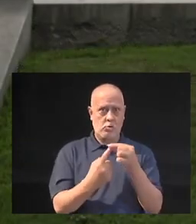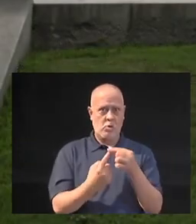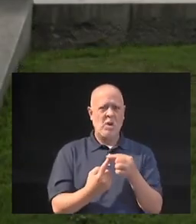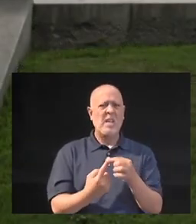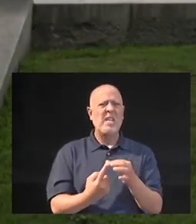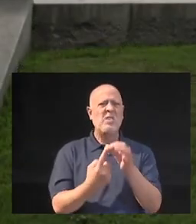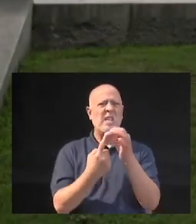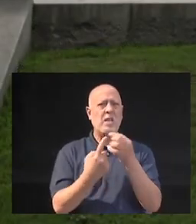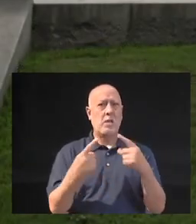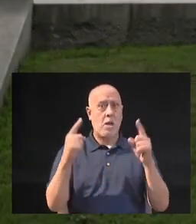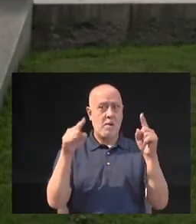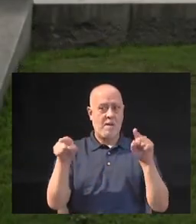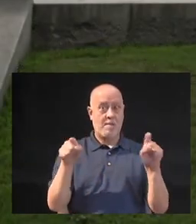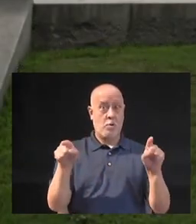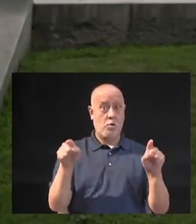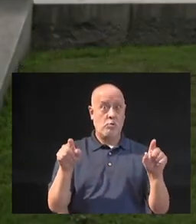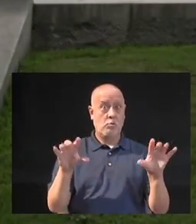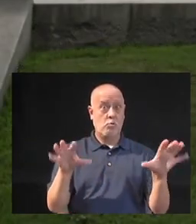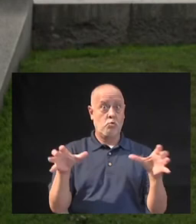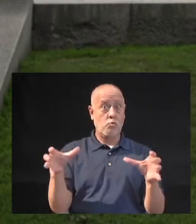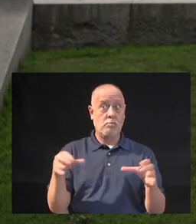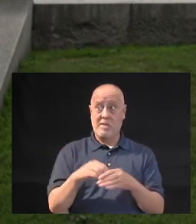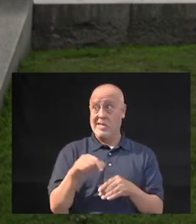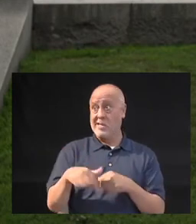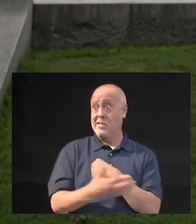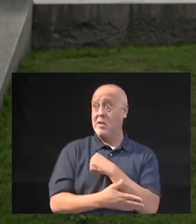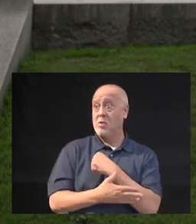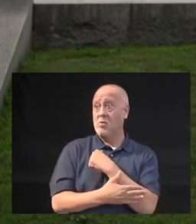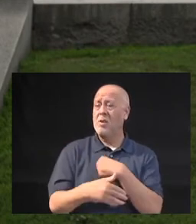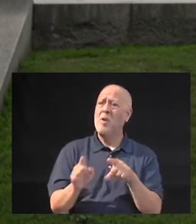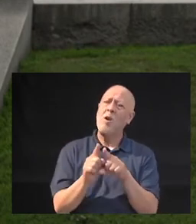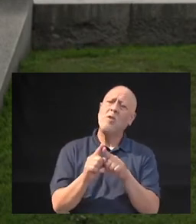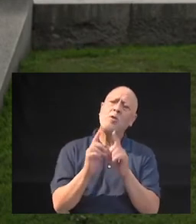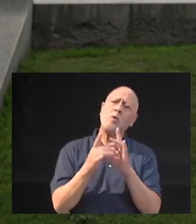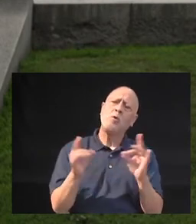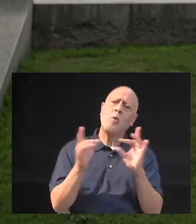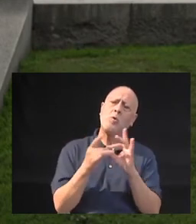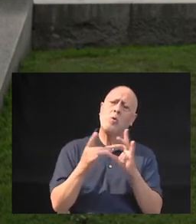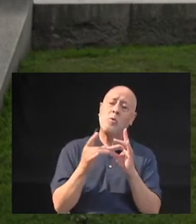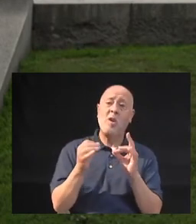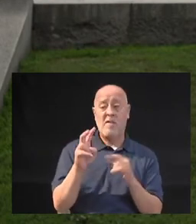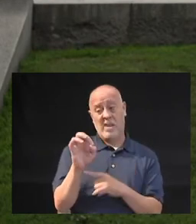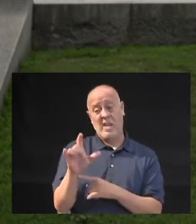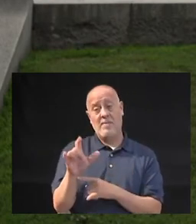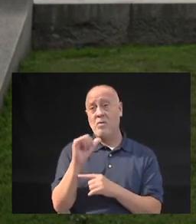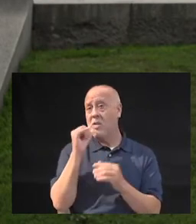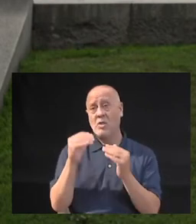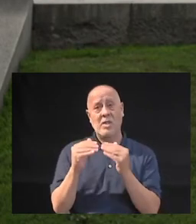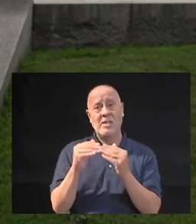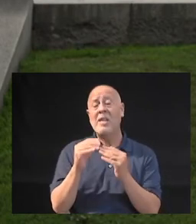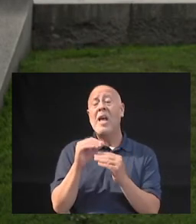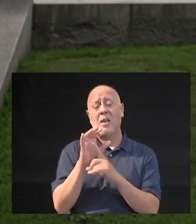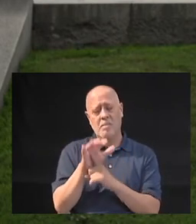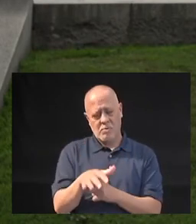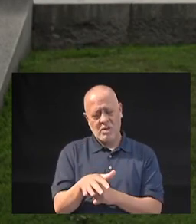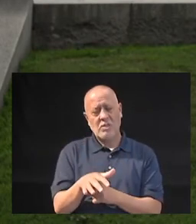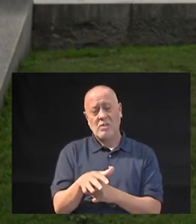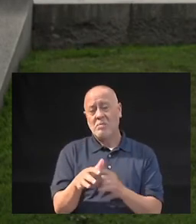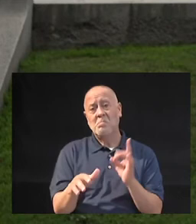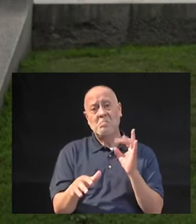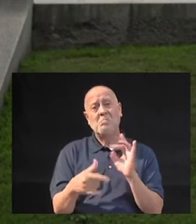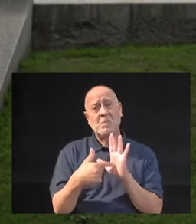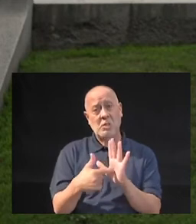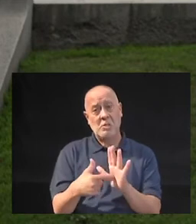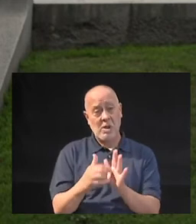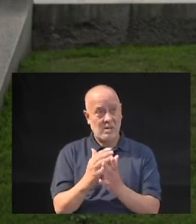accomplishments of those populations in our country. But they also tell the story of evil, injustice, and oppression. They show